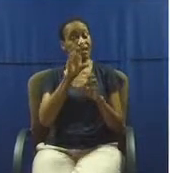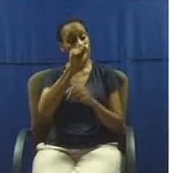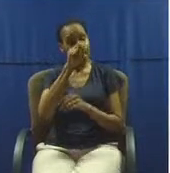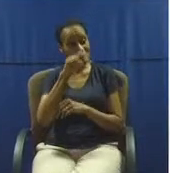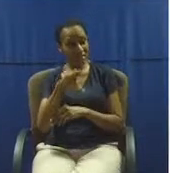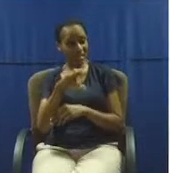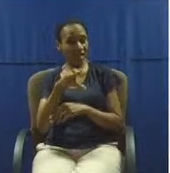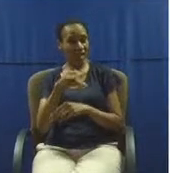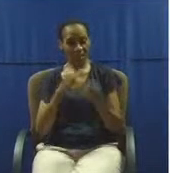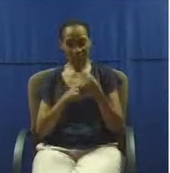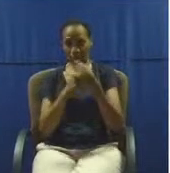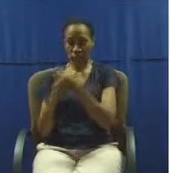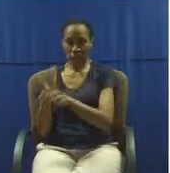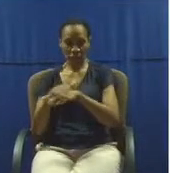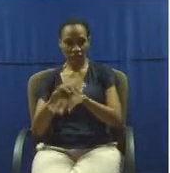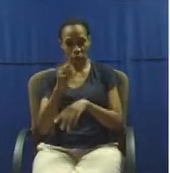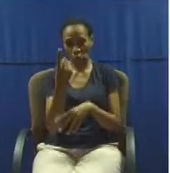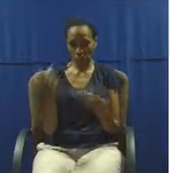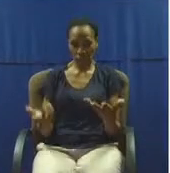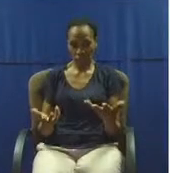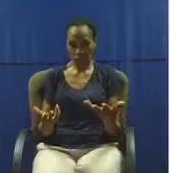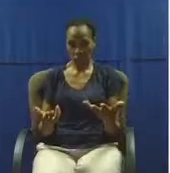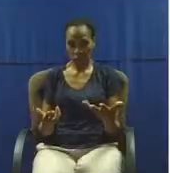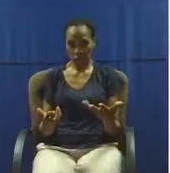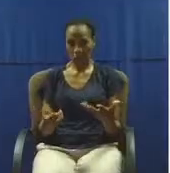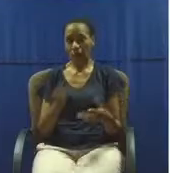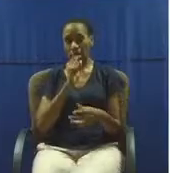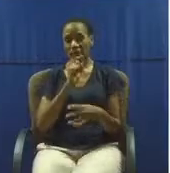faction fighting posed the single biggest risk to